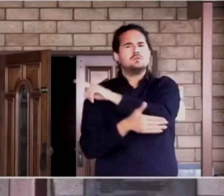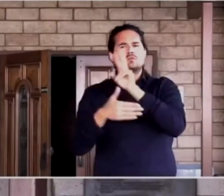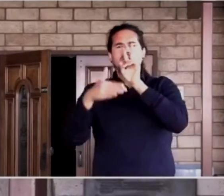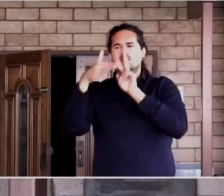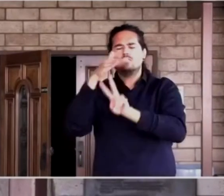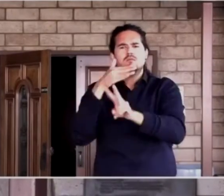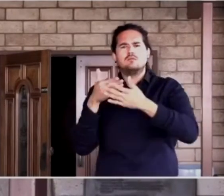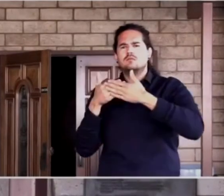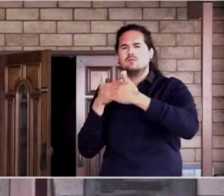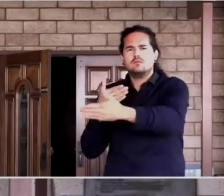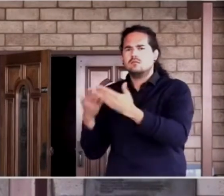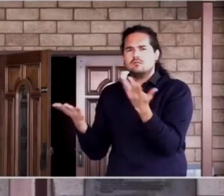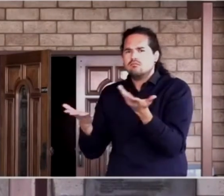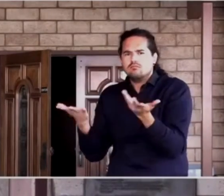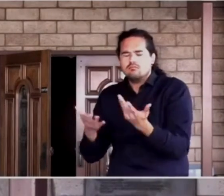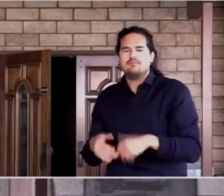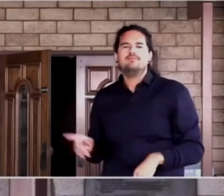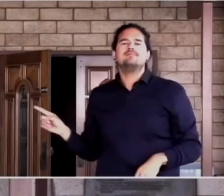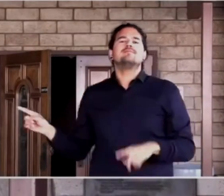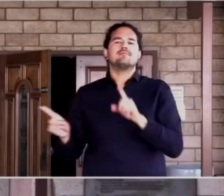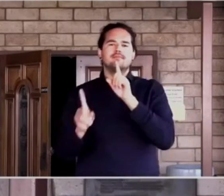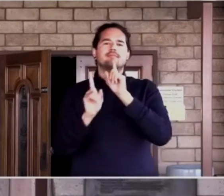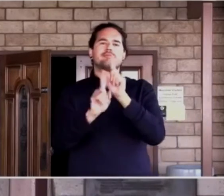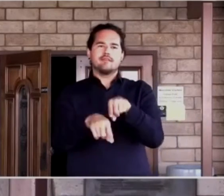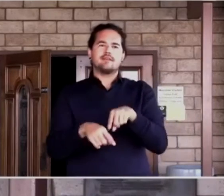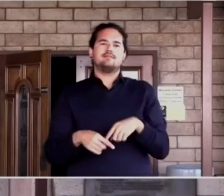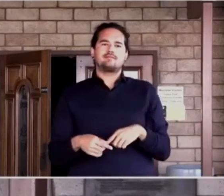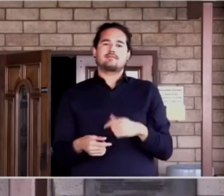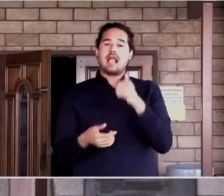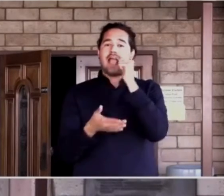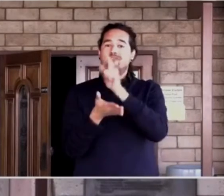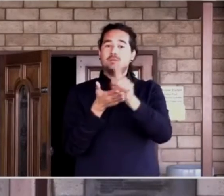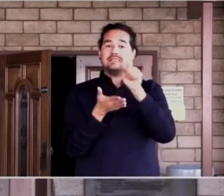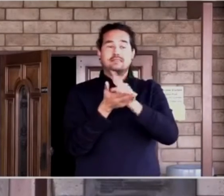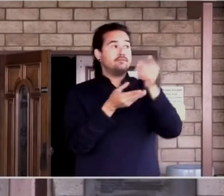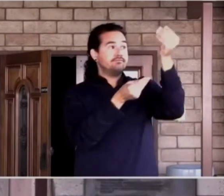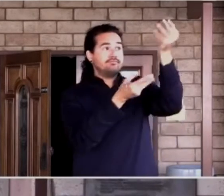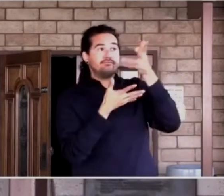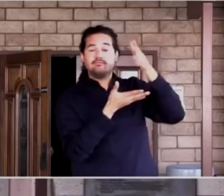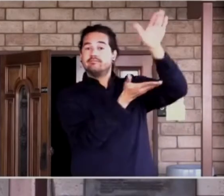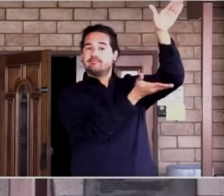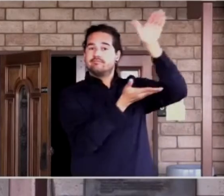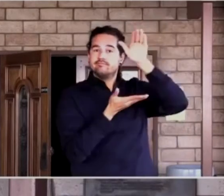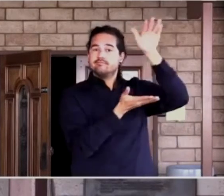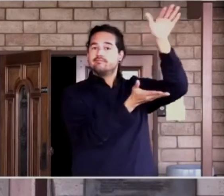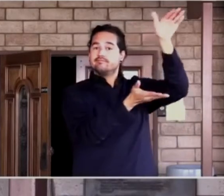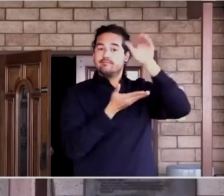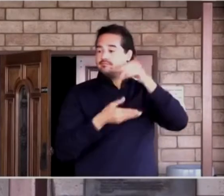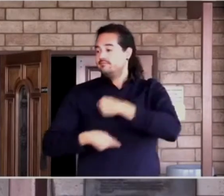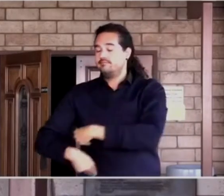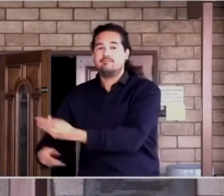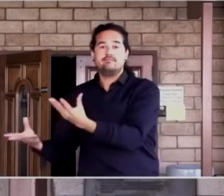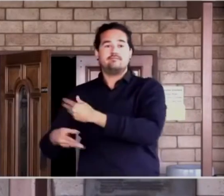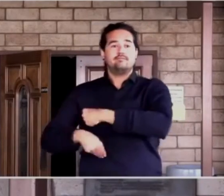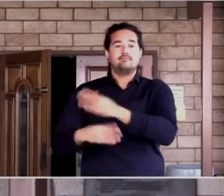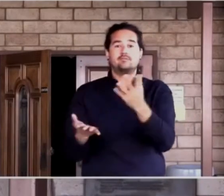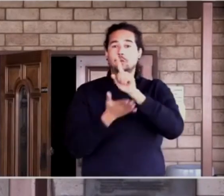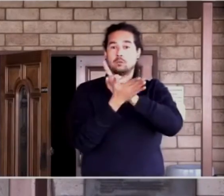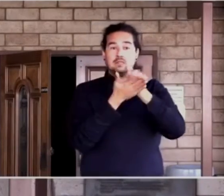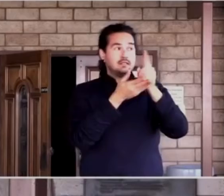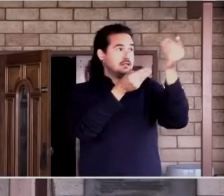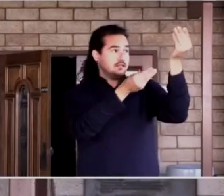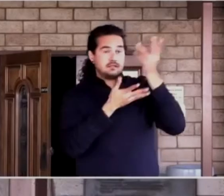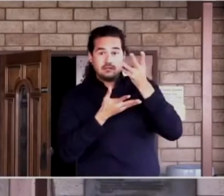down the road? So we continue to be on a week-to-week basis of allocation in terms of vaccine supply. Last week